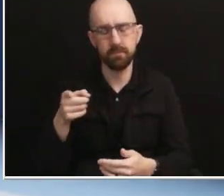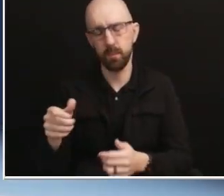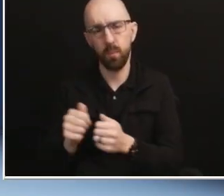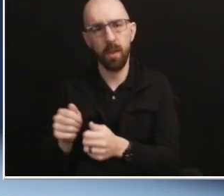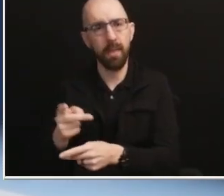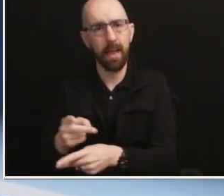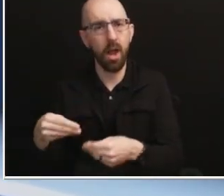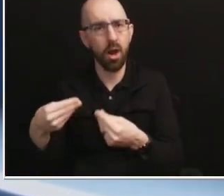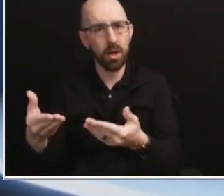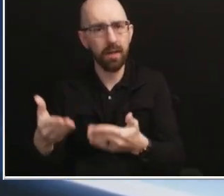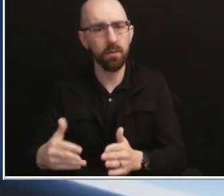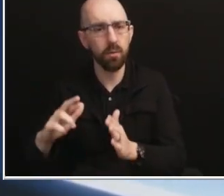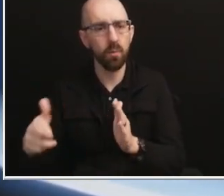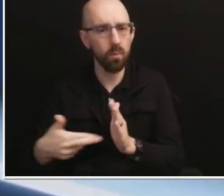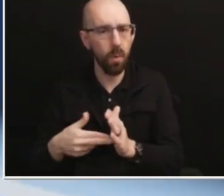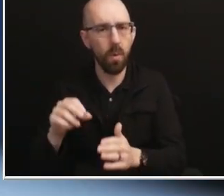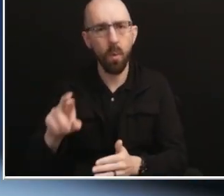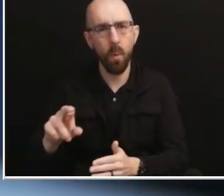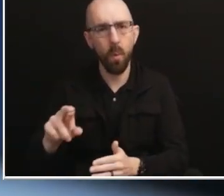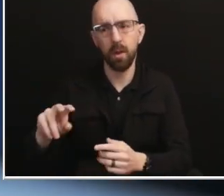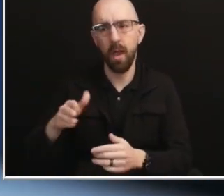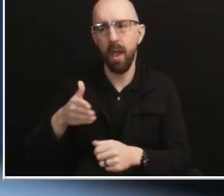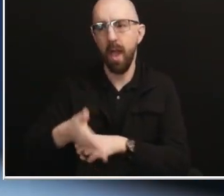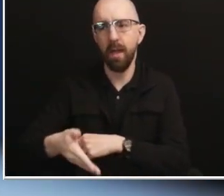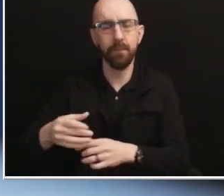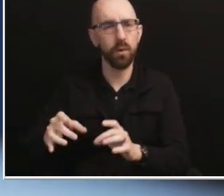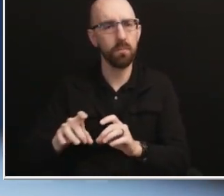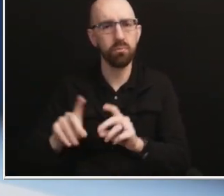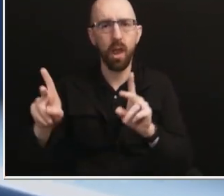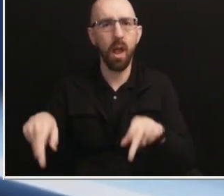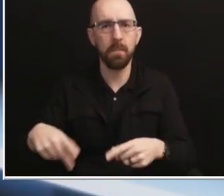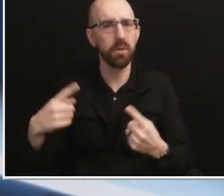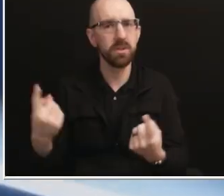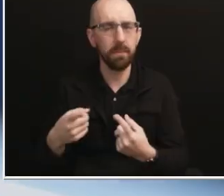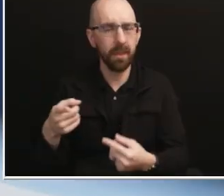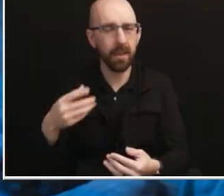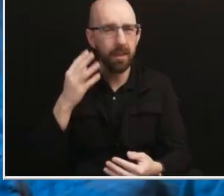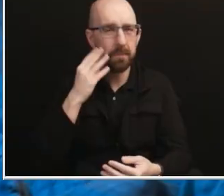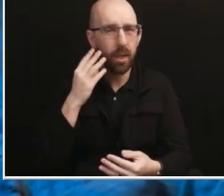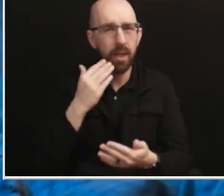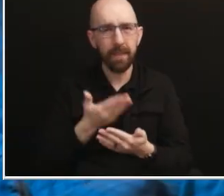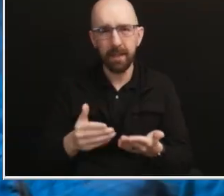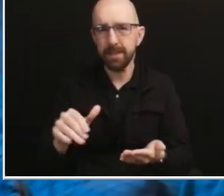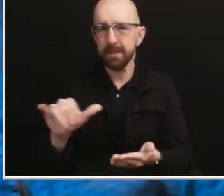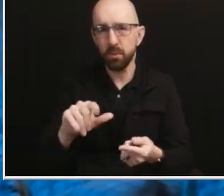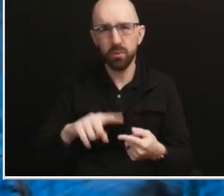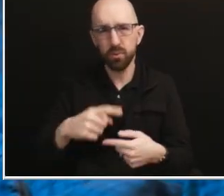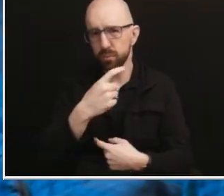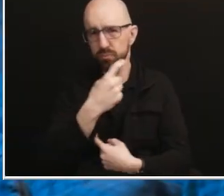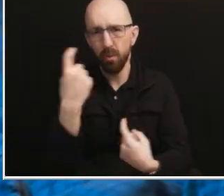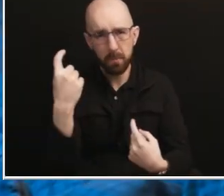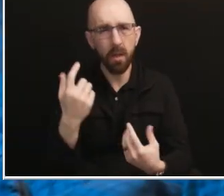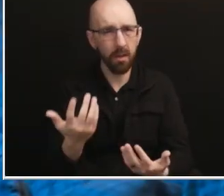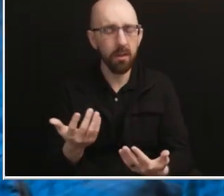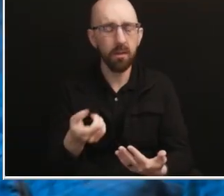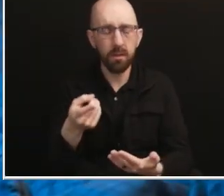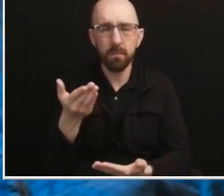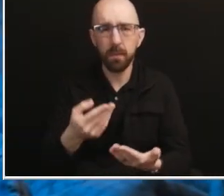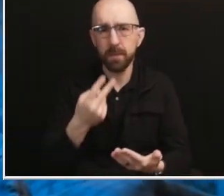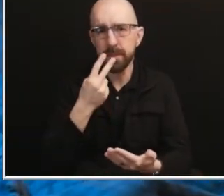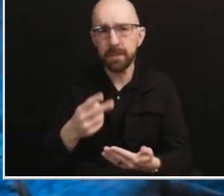or secondary to a breakup or something like that, you might experience things that are similar to trauma. So you might see things